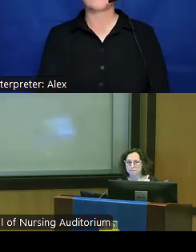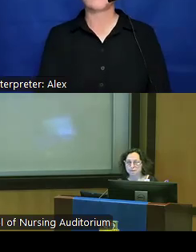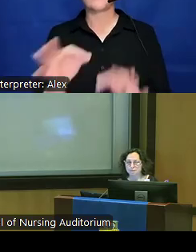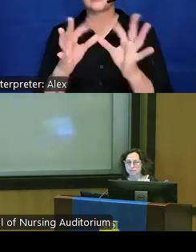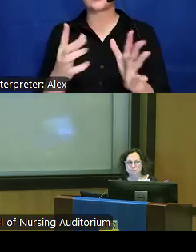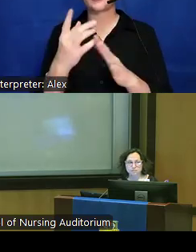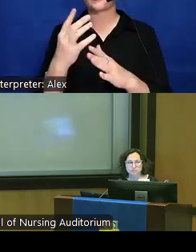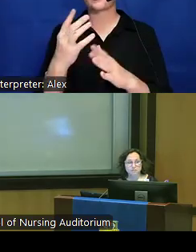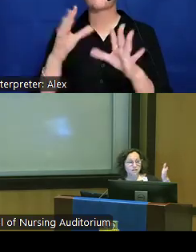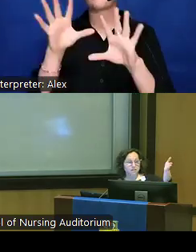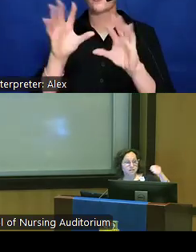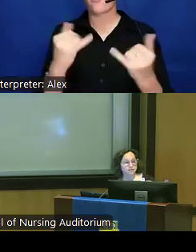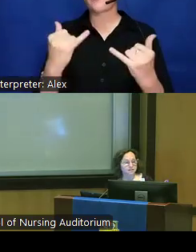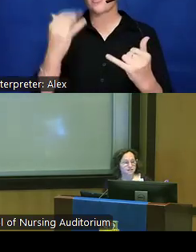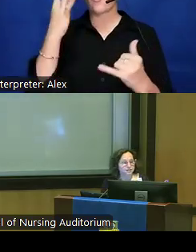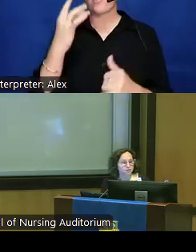well.